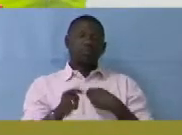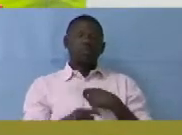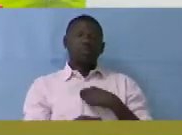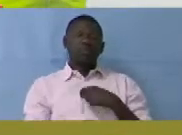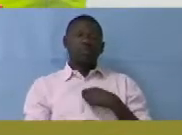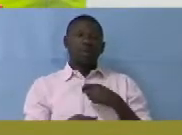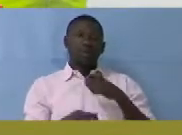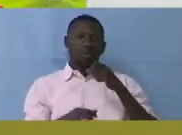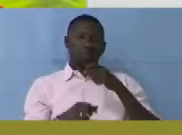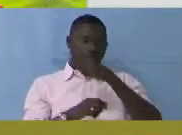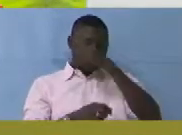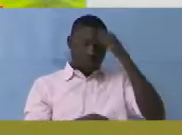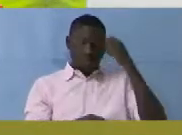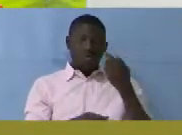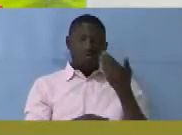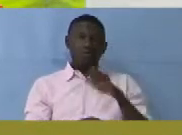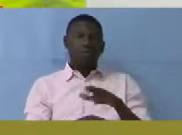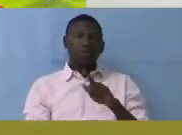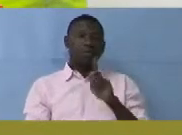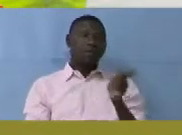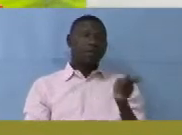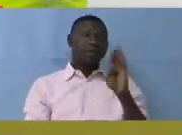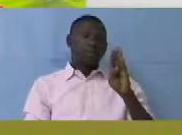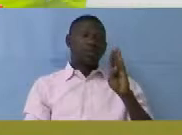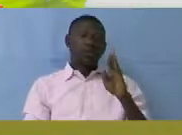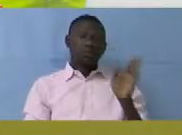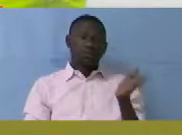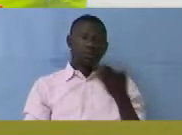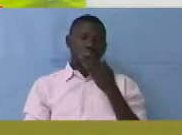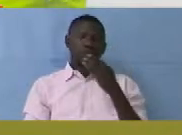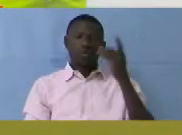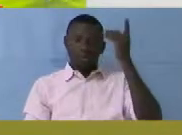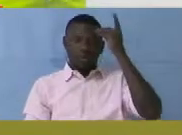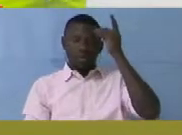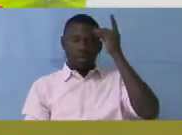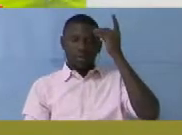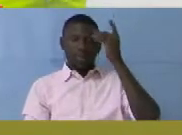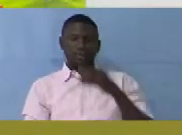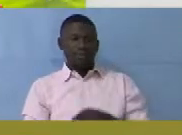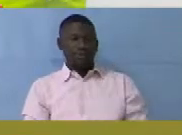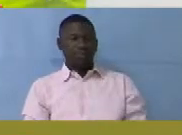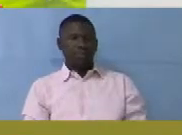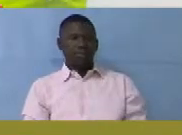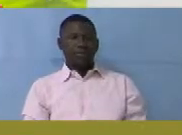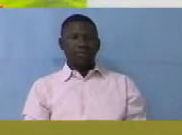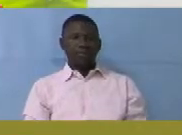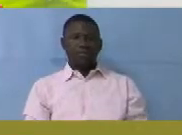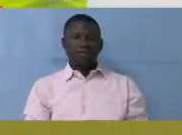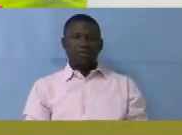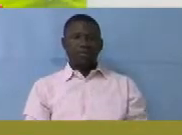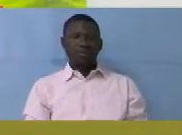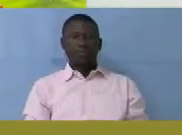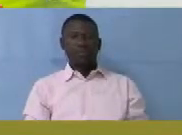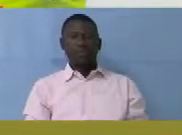my postings from Bissau to Dakar.